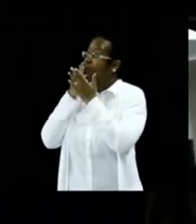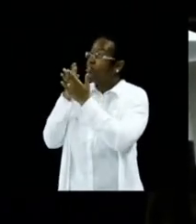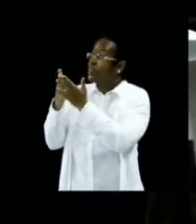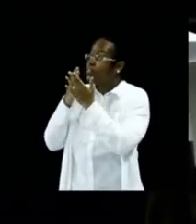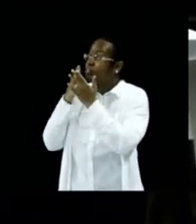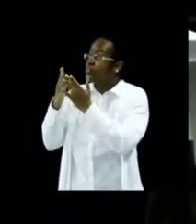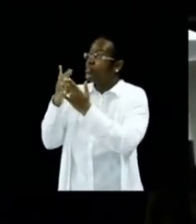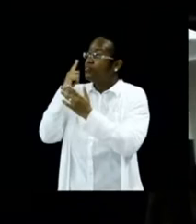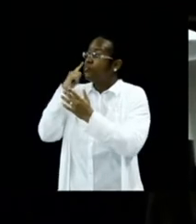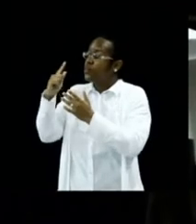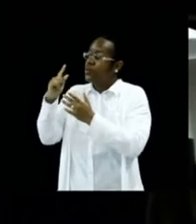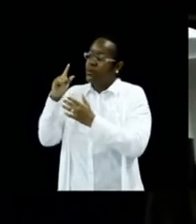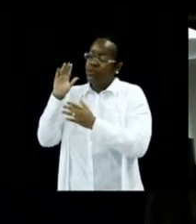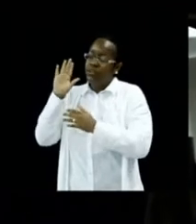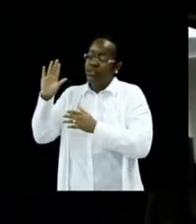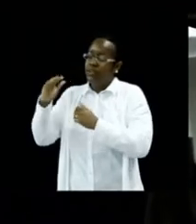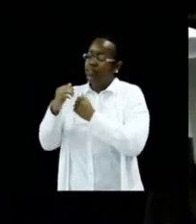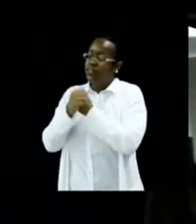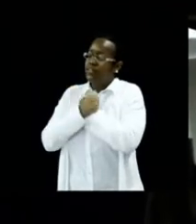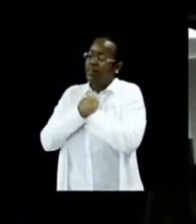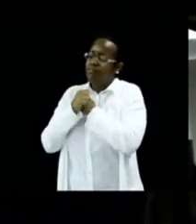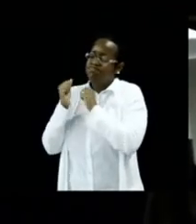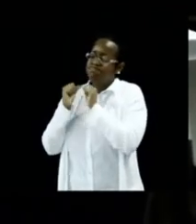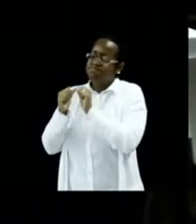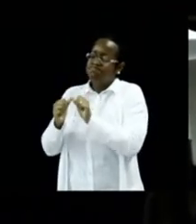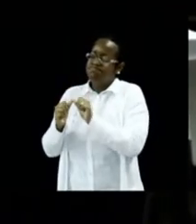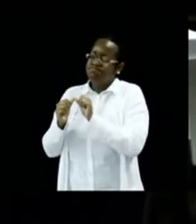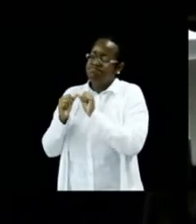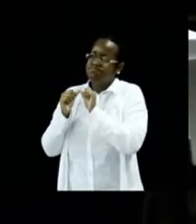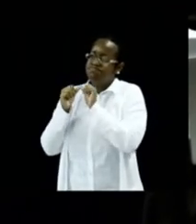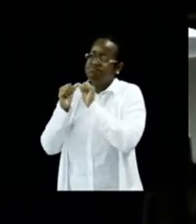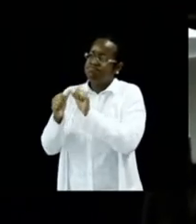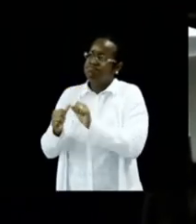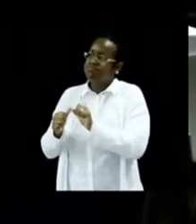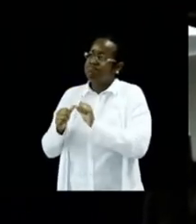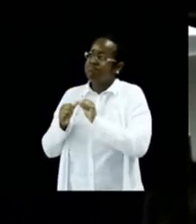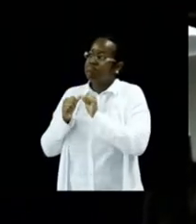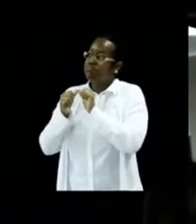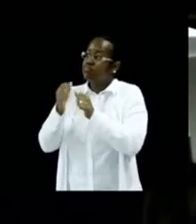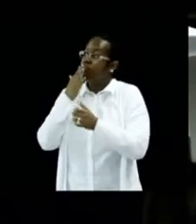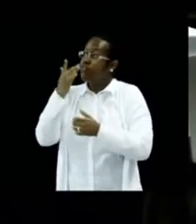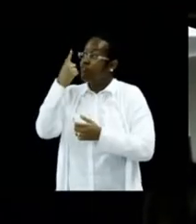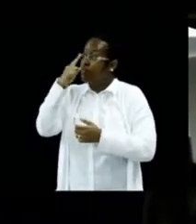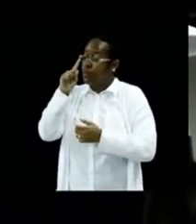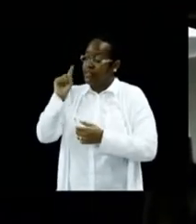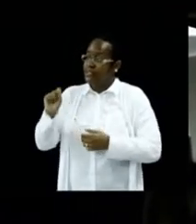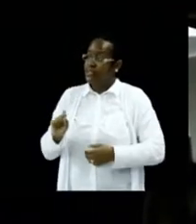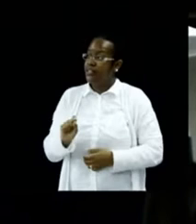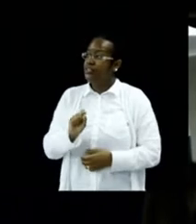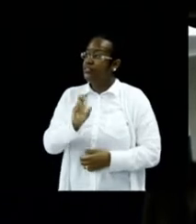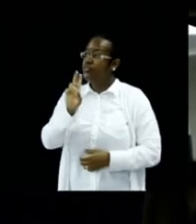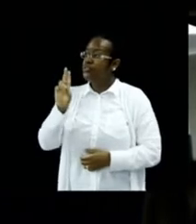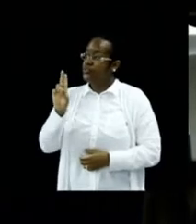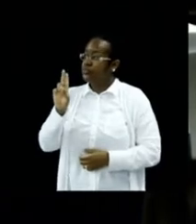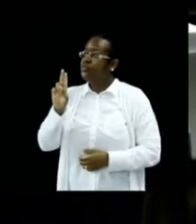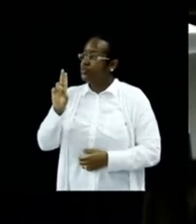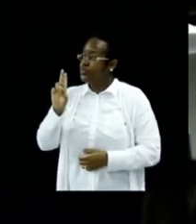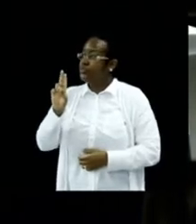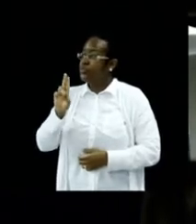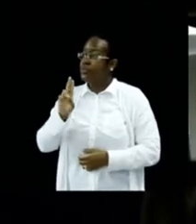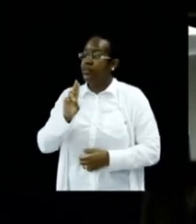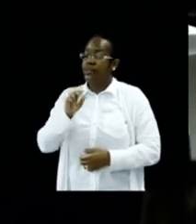love toward us. We thank you for the Texas Southern University and